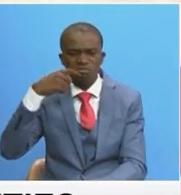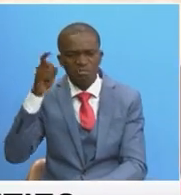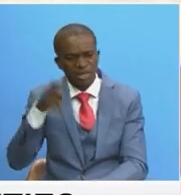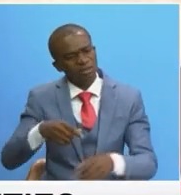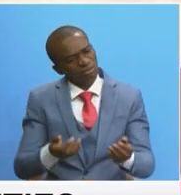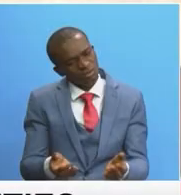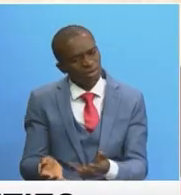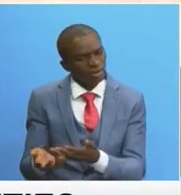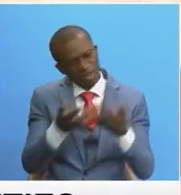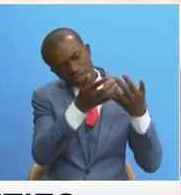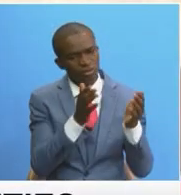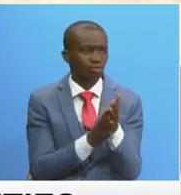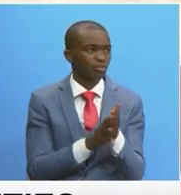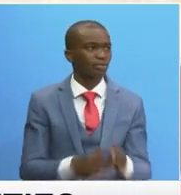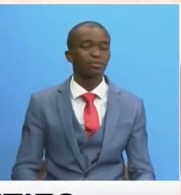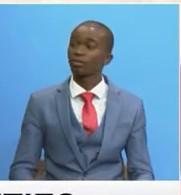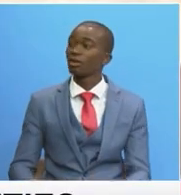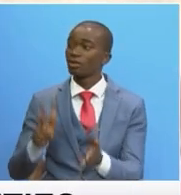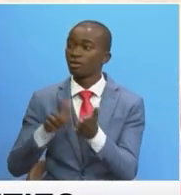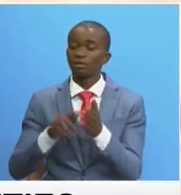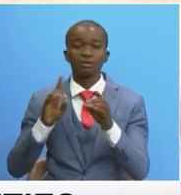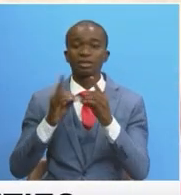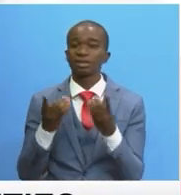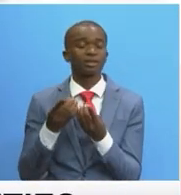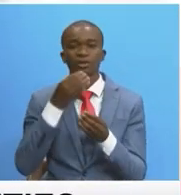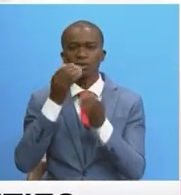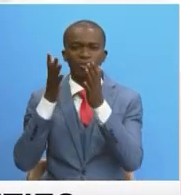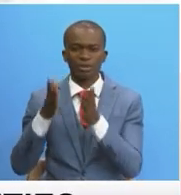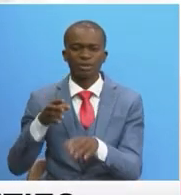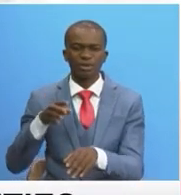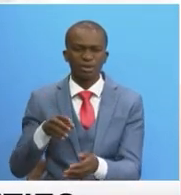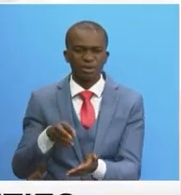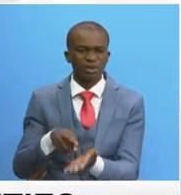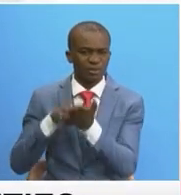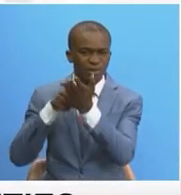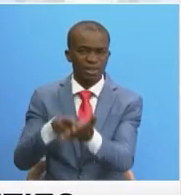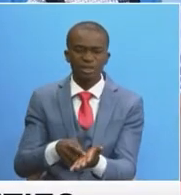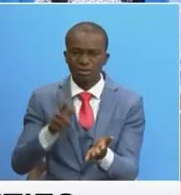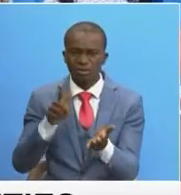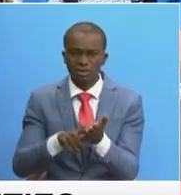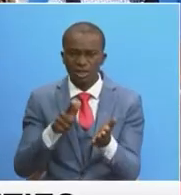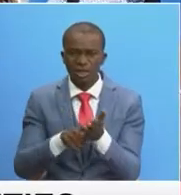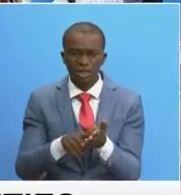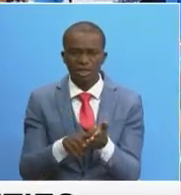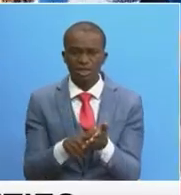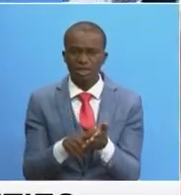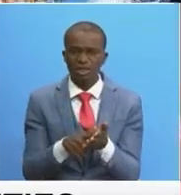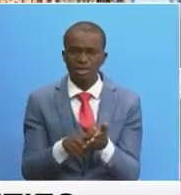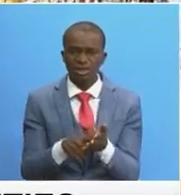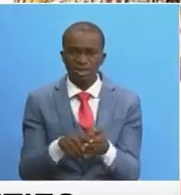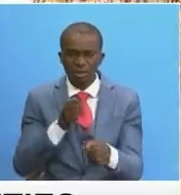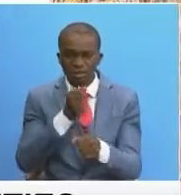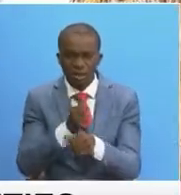Lusaka District Commissioner Rosa Zulu, represented by Lusaka District Works Supervisor Kosam Siwale, visited the community